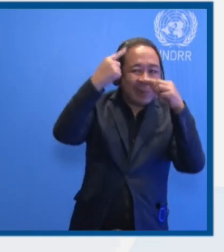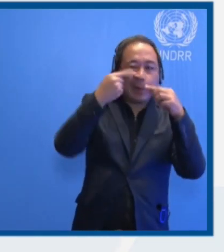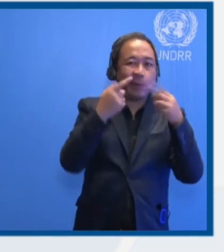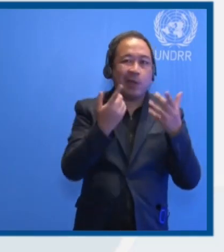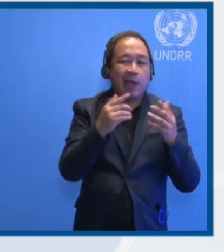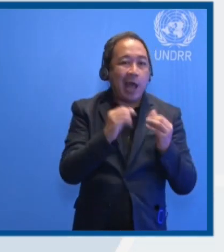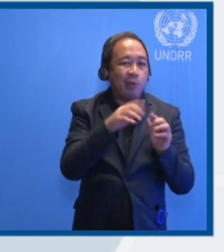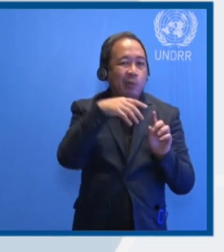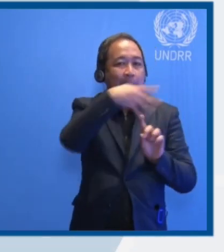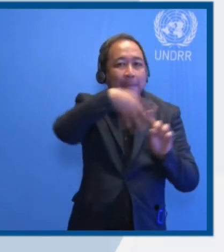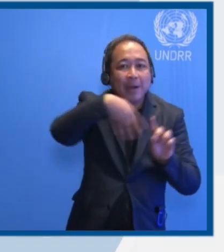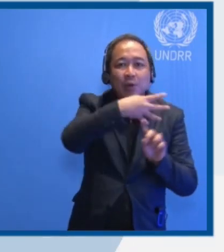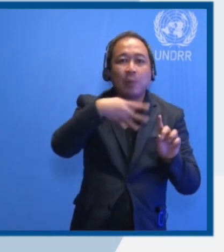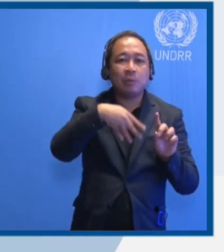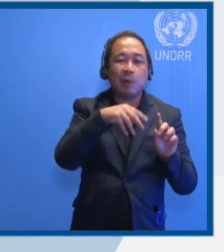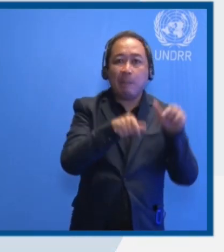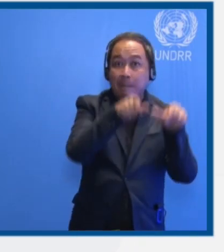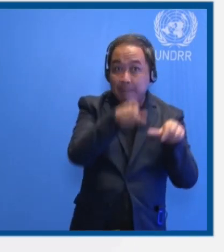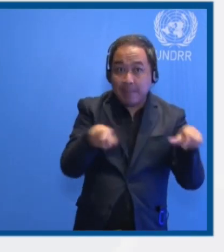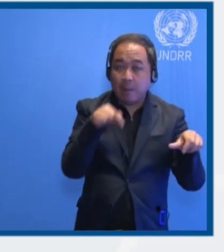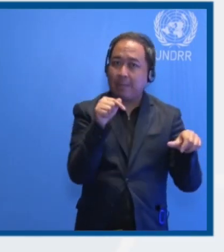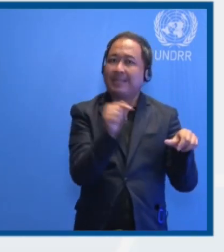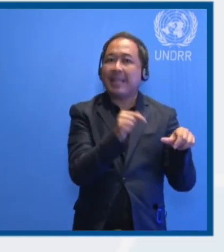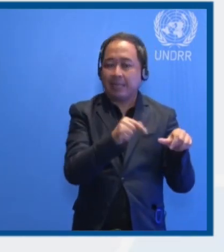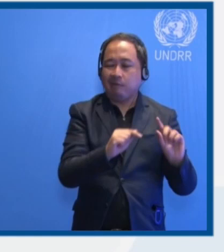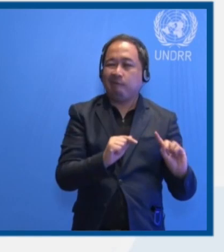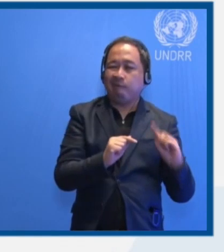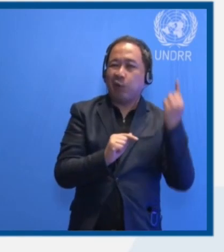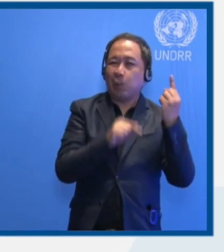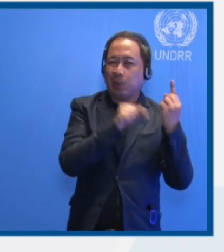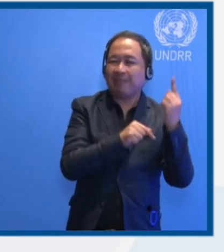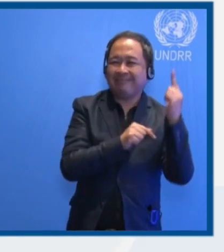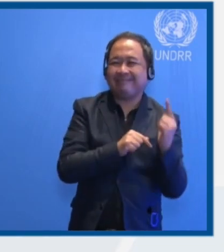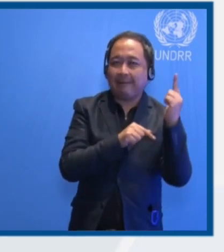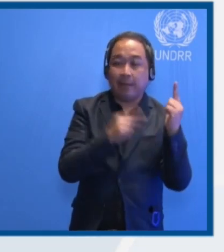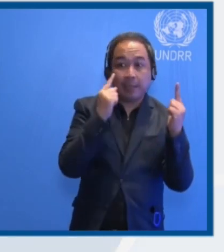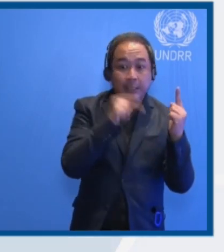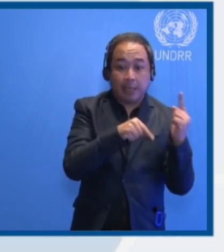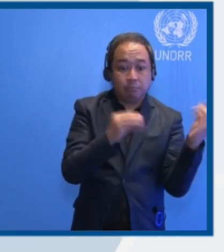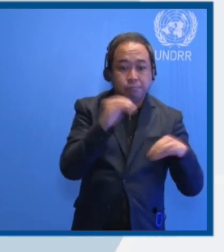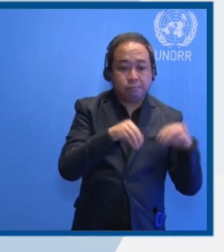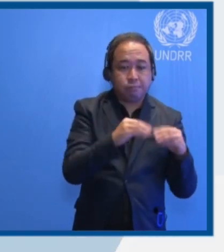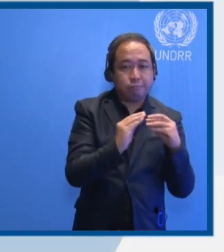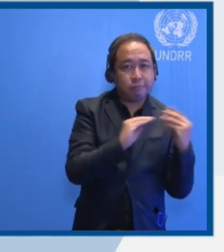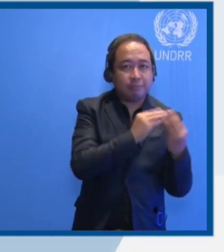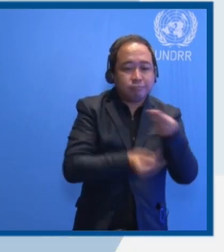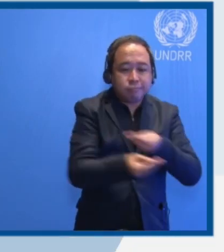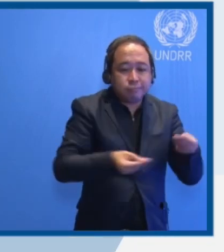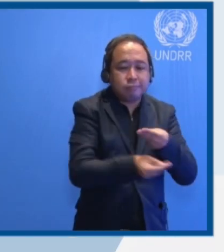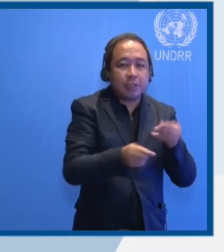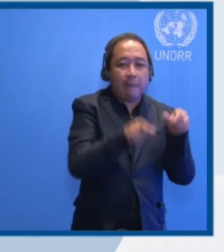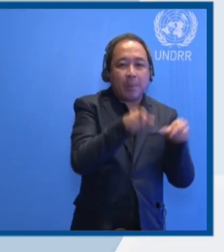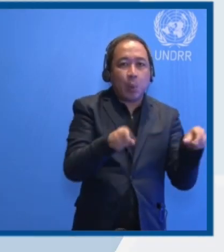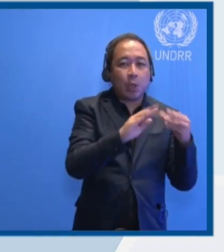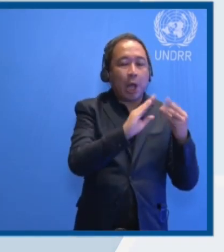people. That means every contextual situation, people have what constitutes solutions for them that needs to be